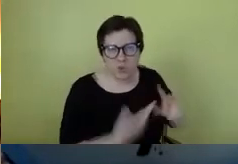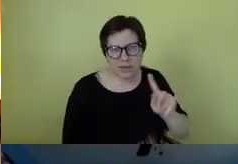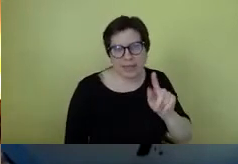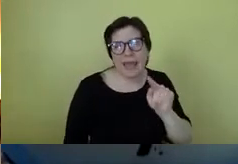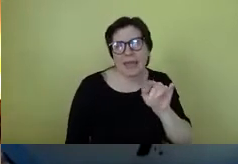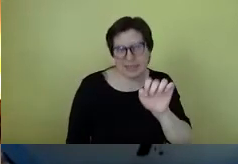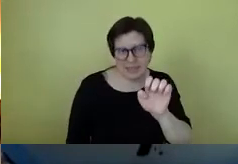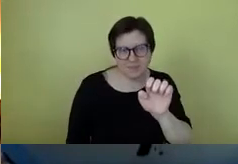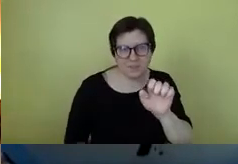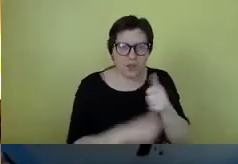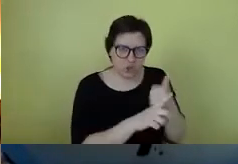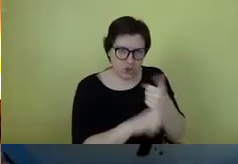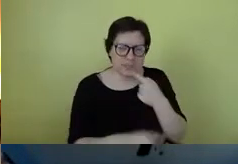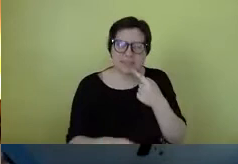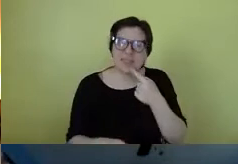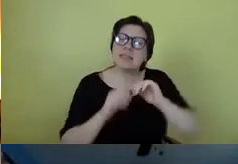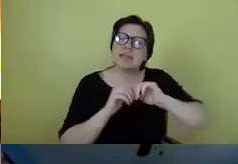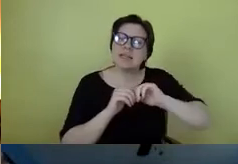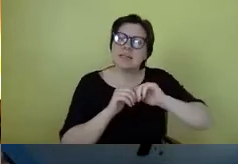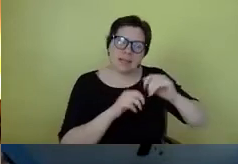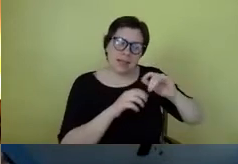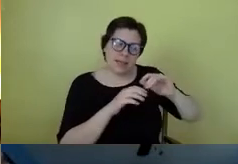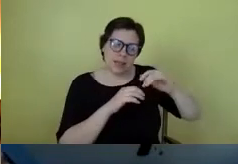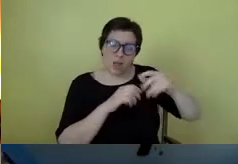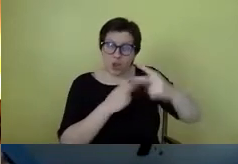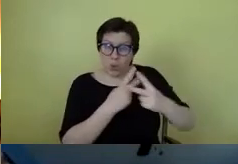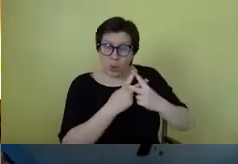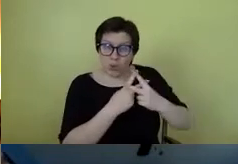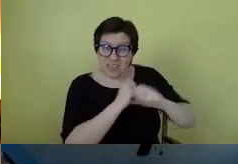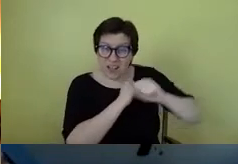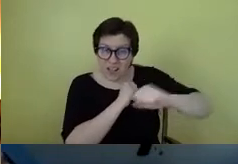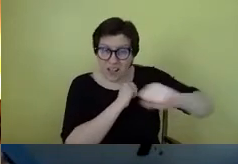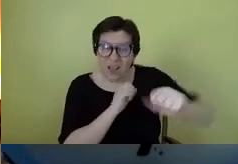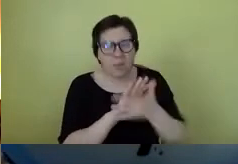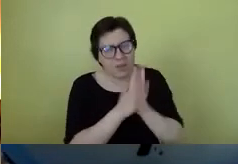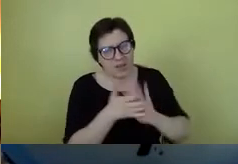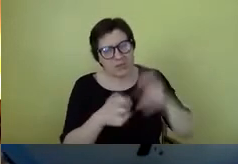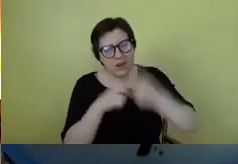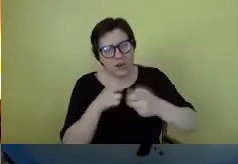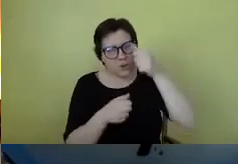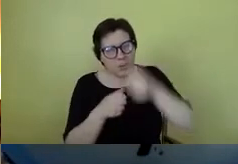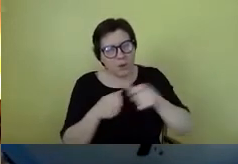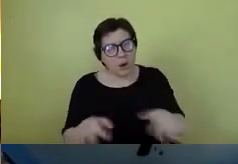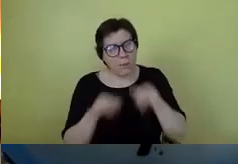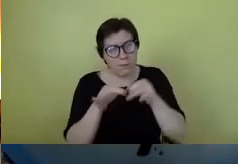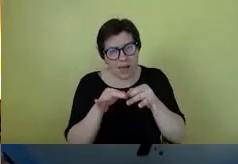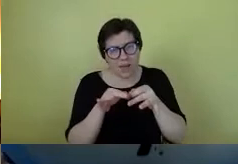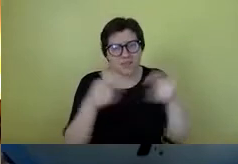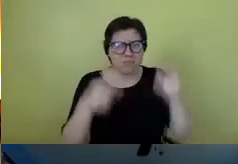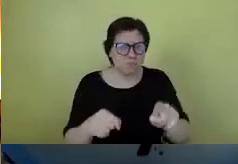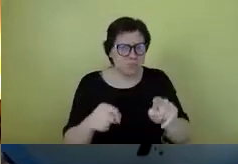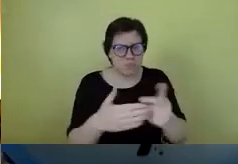asks, as the quarantine goes on, it gets harder and harder to remember that Mass celebrated over pre-recorded